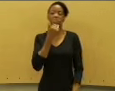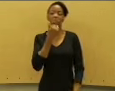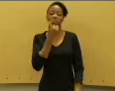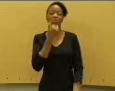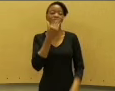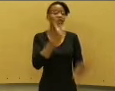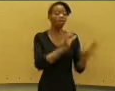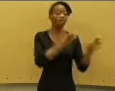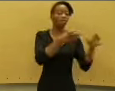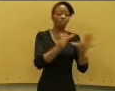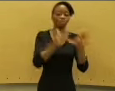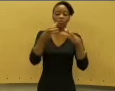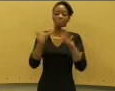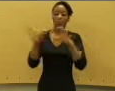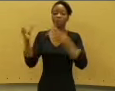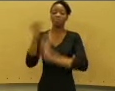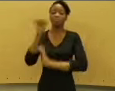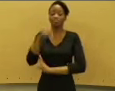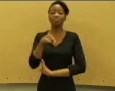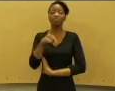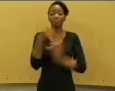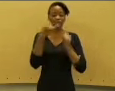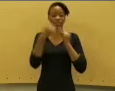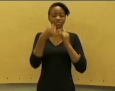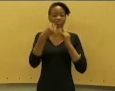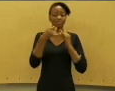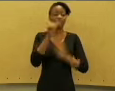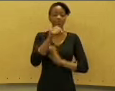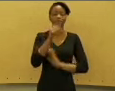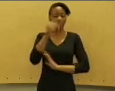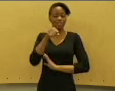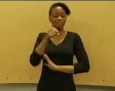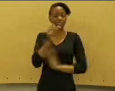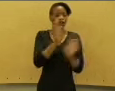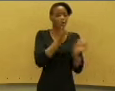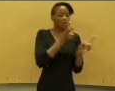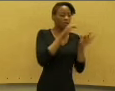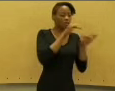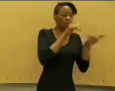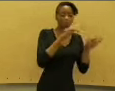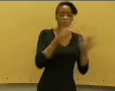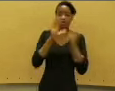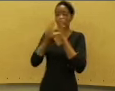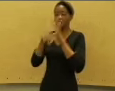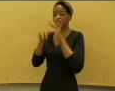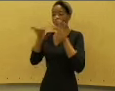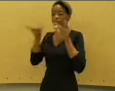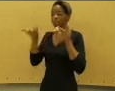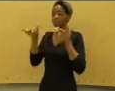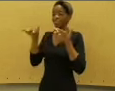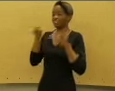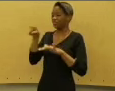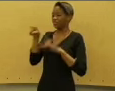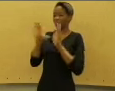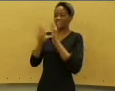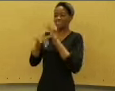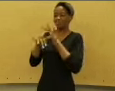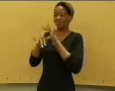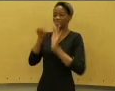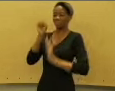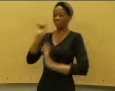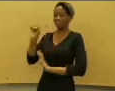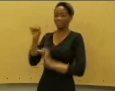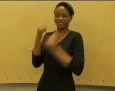groups, there are still those that, even as disabled people, there are people that say, you're too disabled to have sex, you